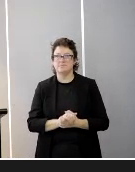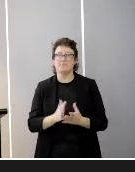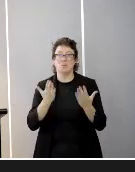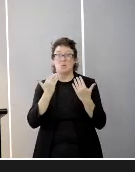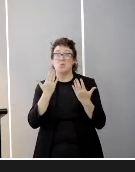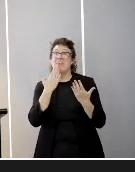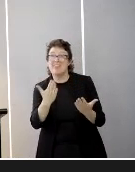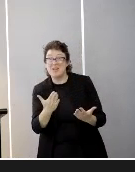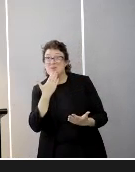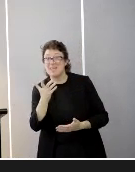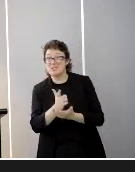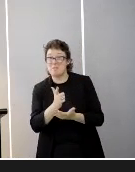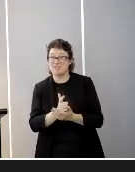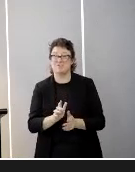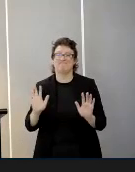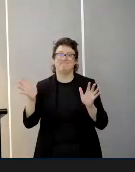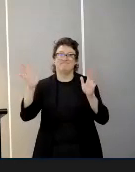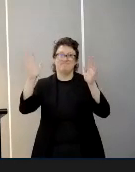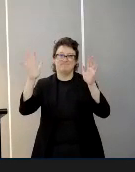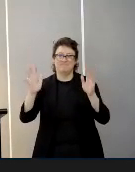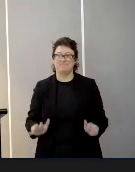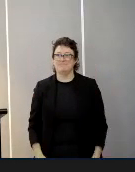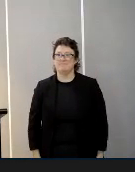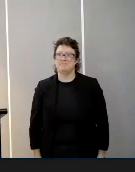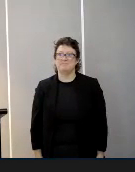Cool. All right. Thanks so much, guys.